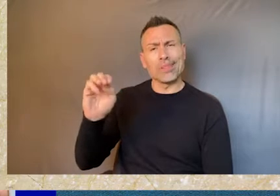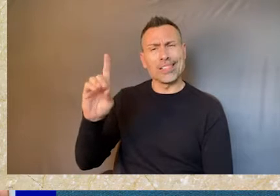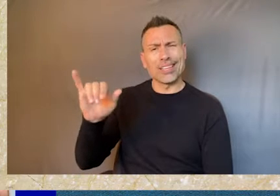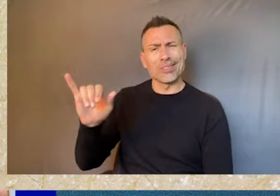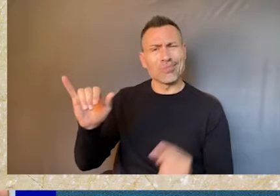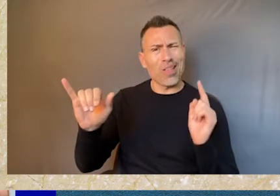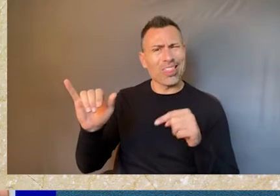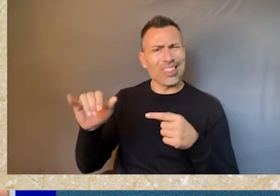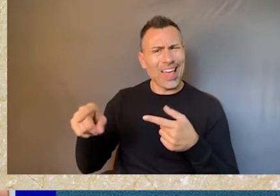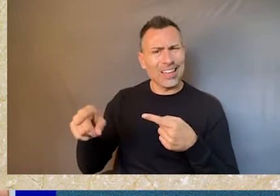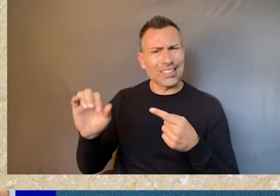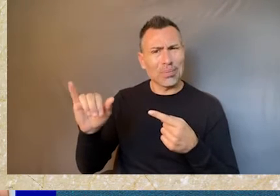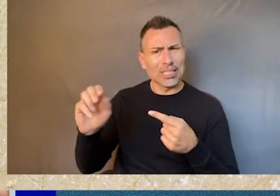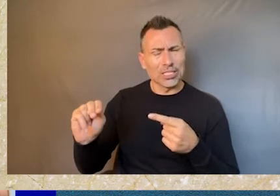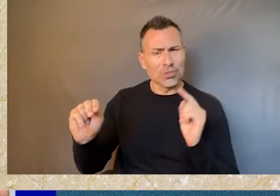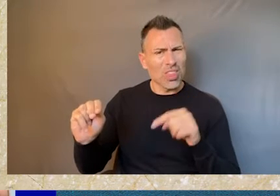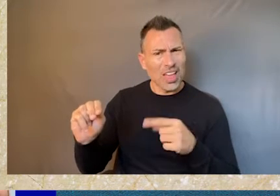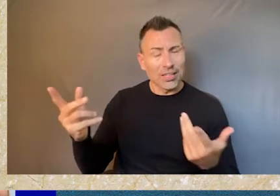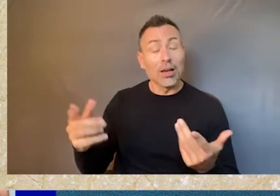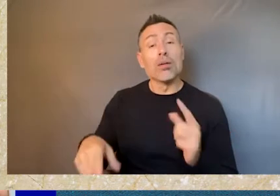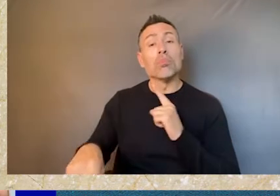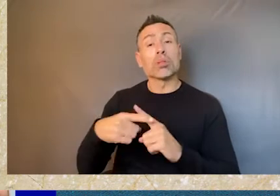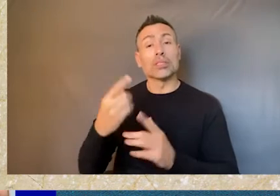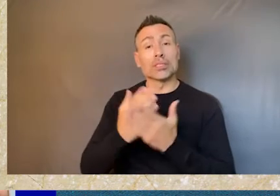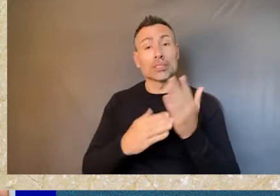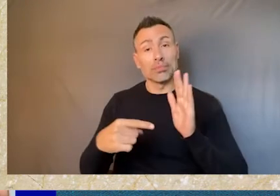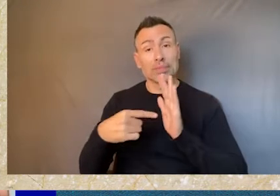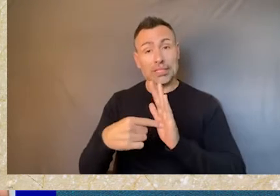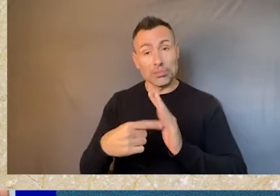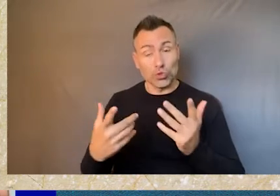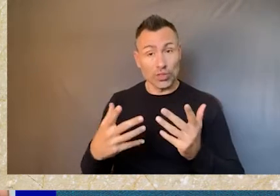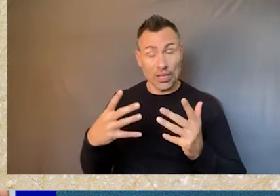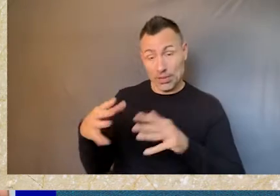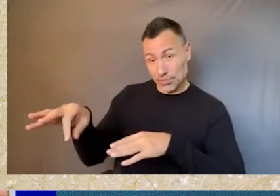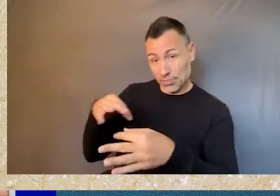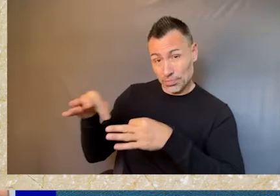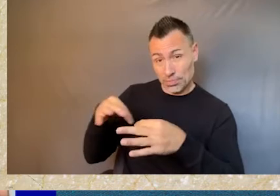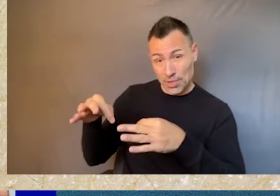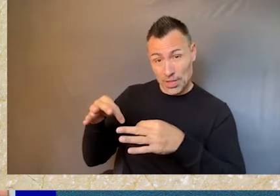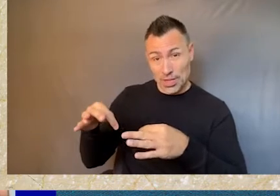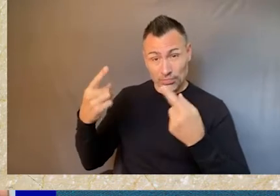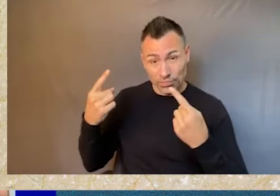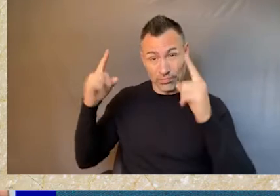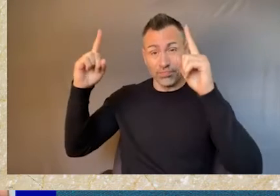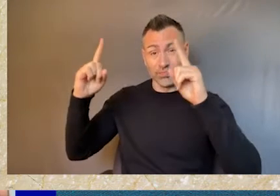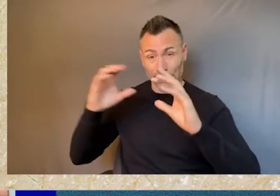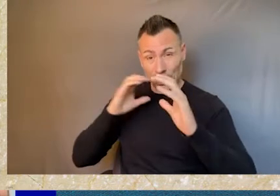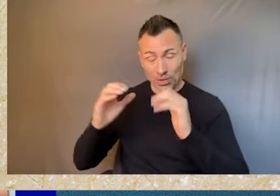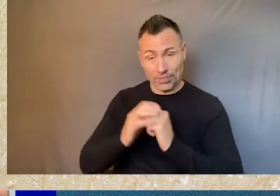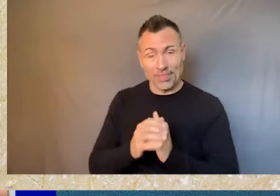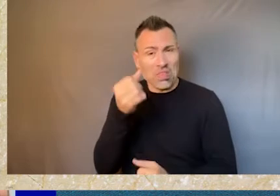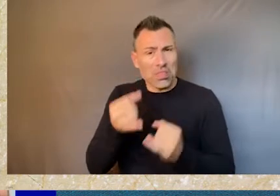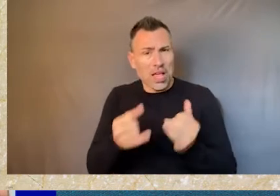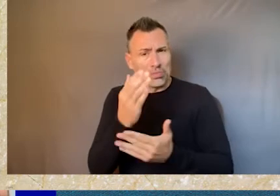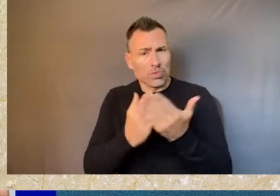explain effective communication, and then we will end this training with an explanation of service animals and the difference